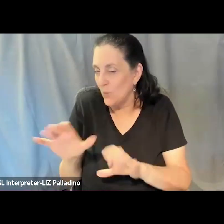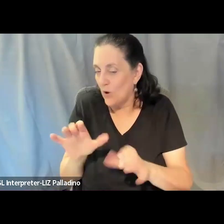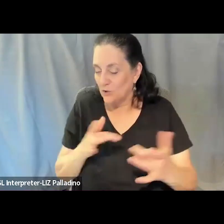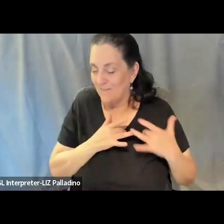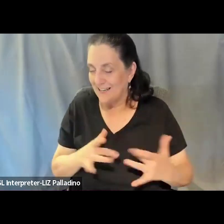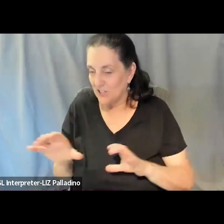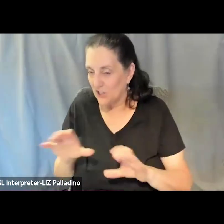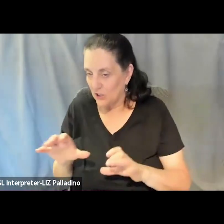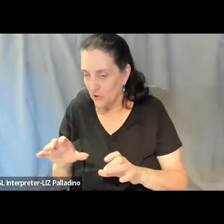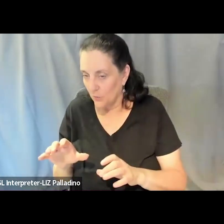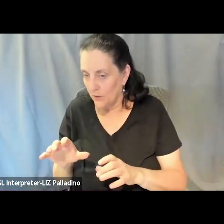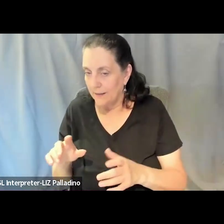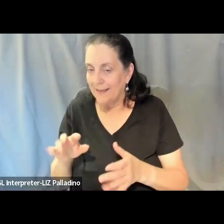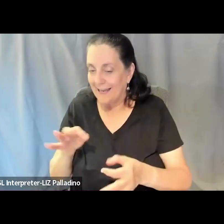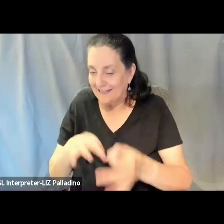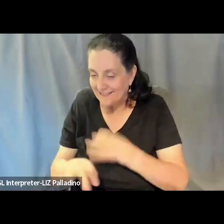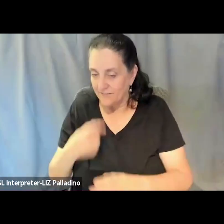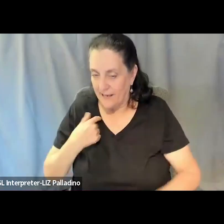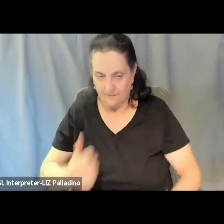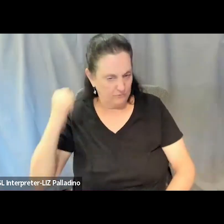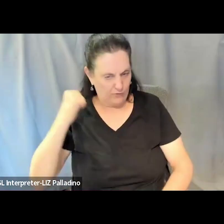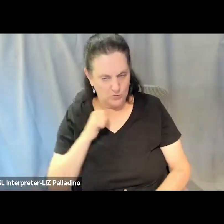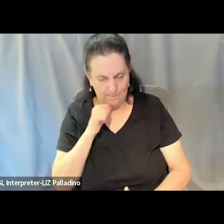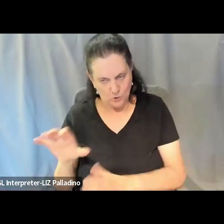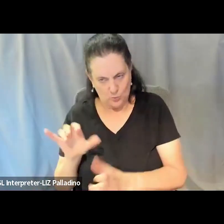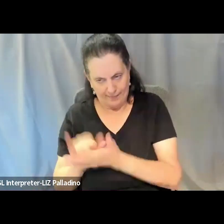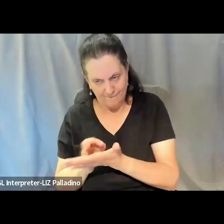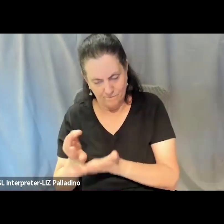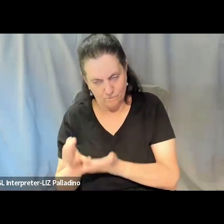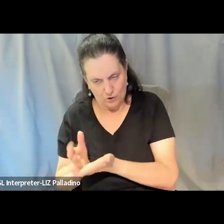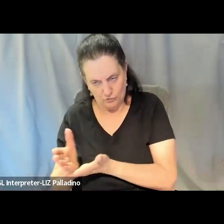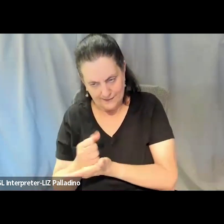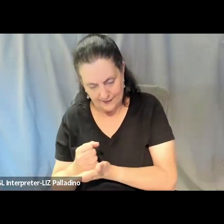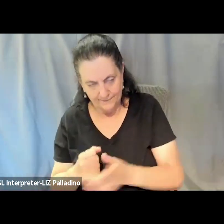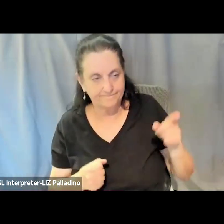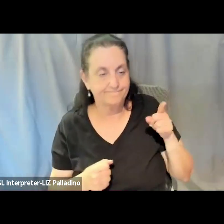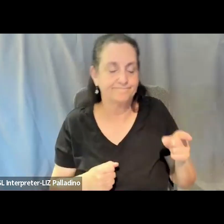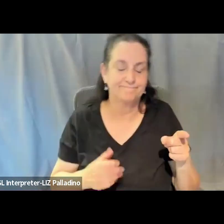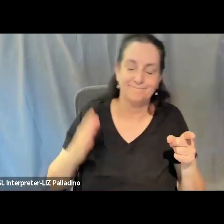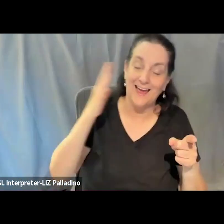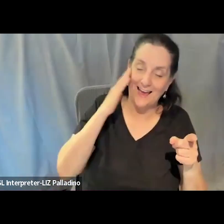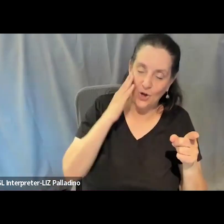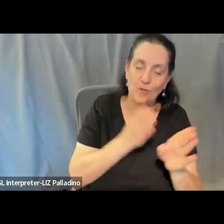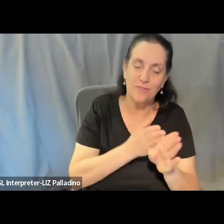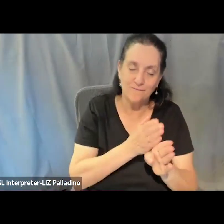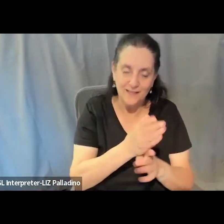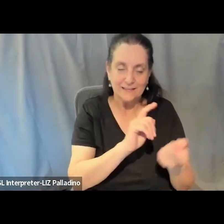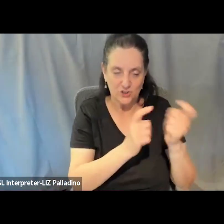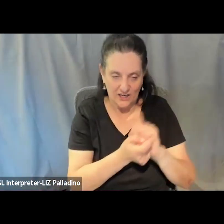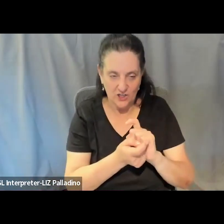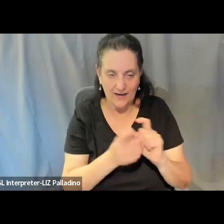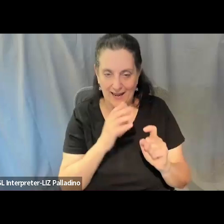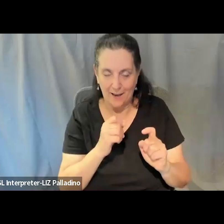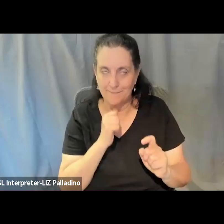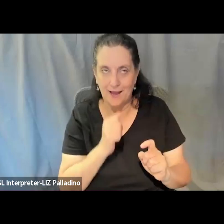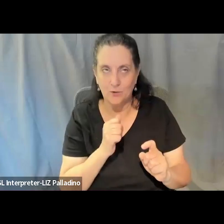Yeah, I think that's an important question. And I have a whole philosophy about how the field is changing, which I won't bore you with now because I think we have